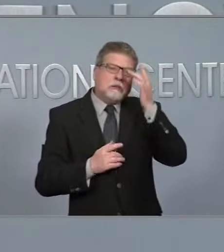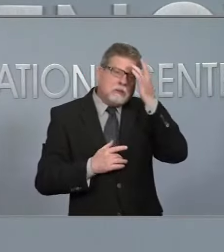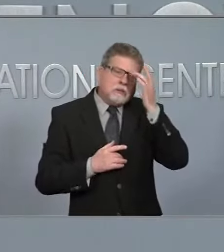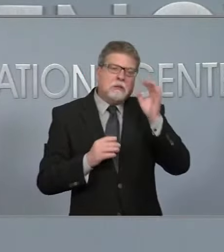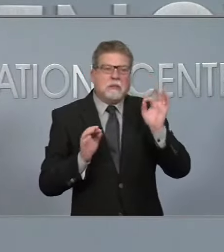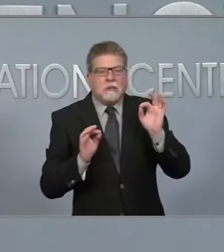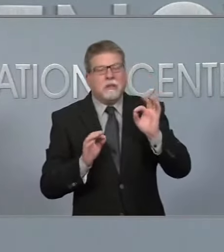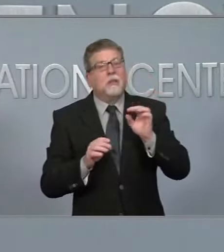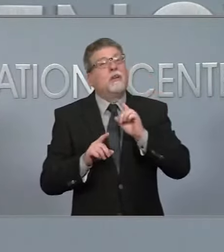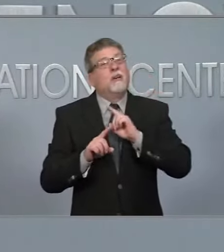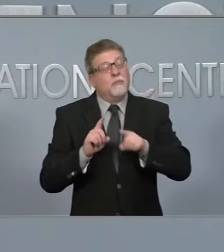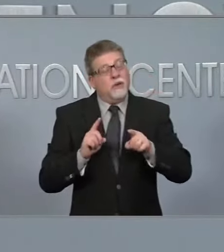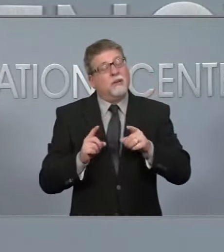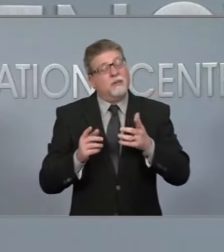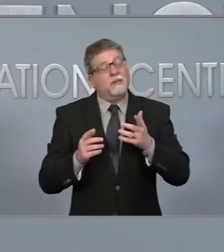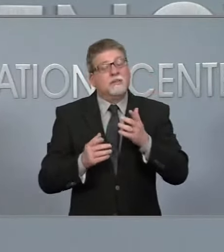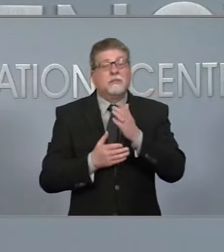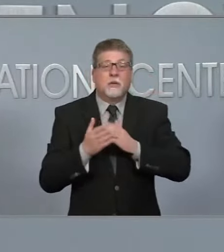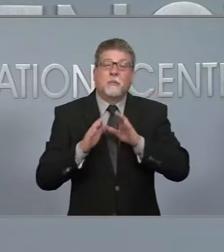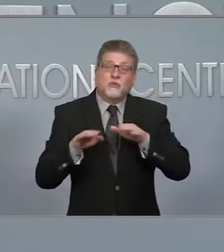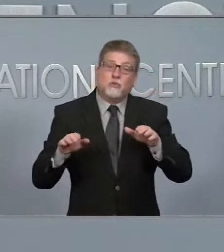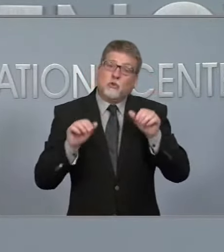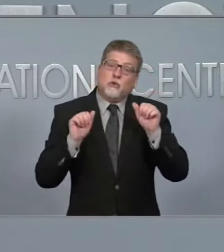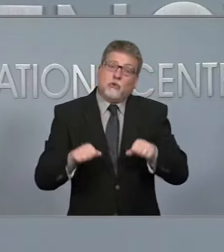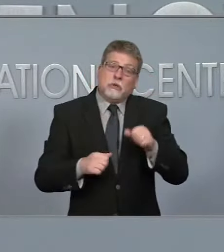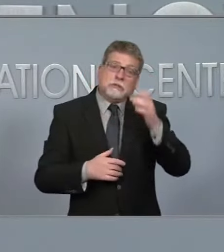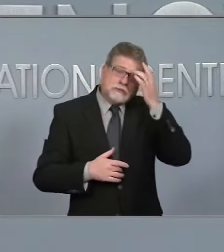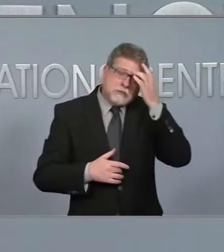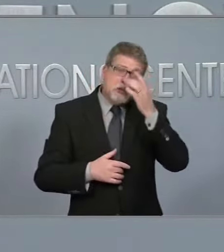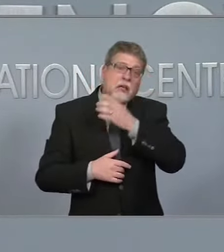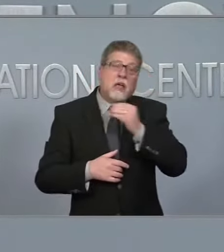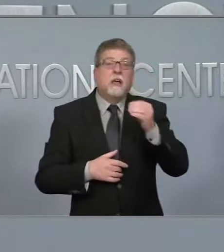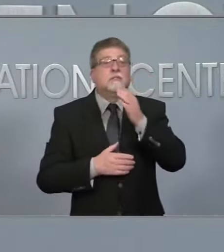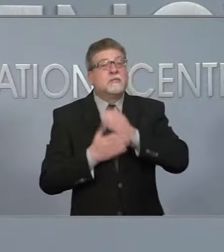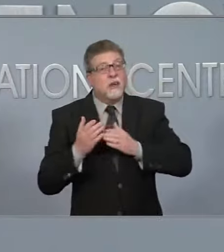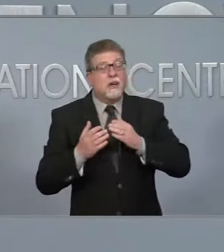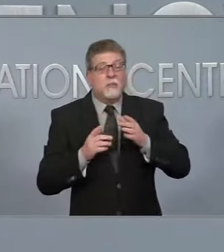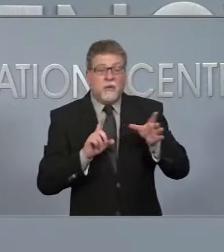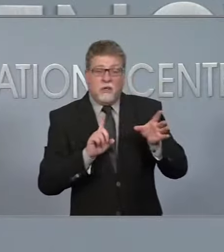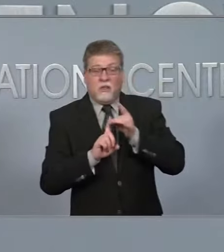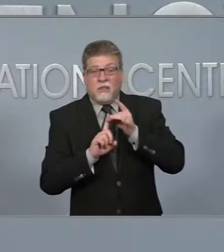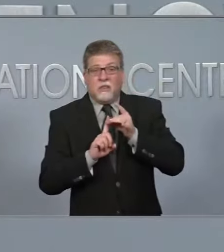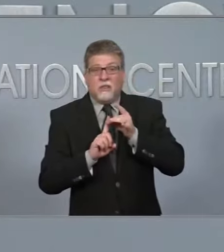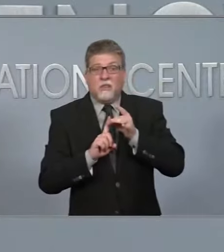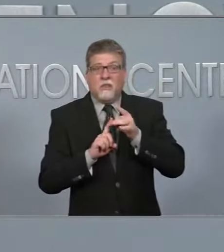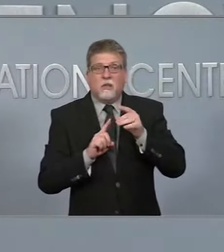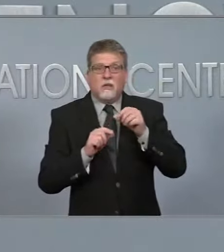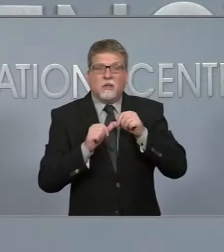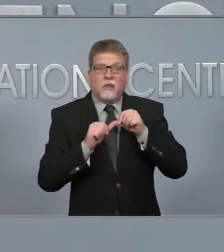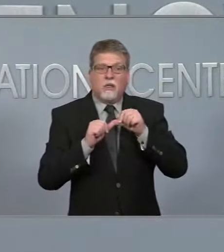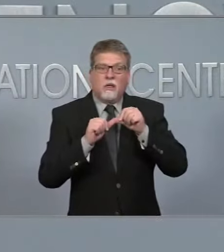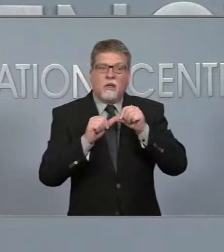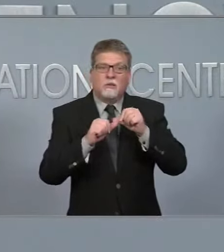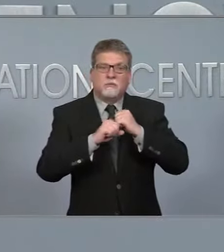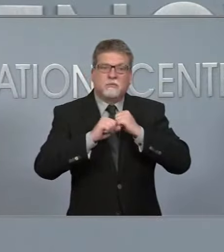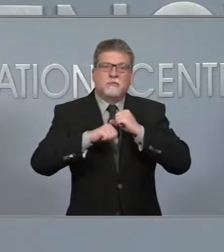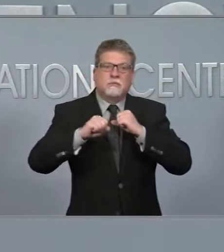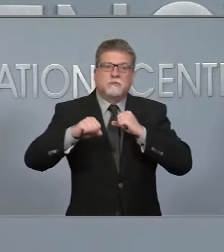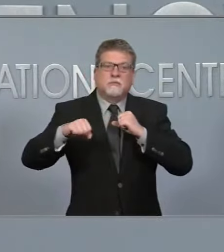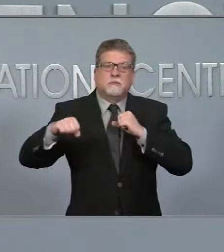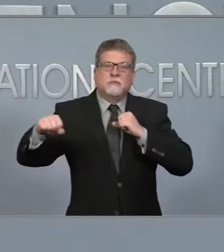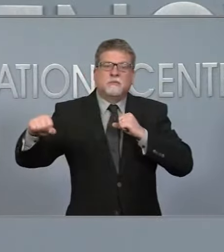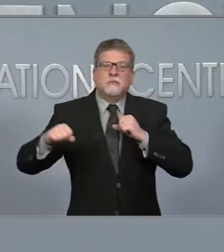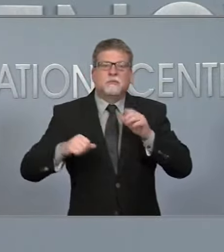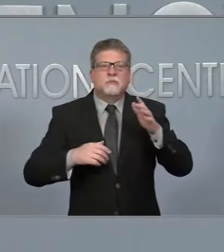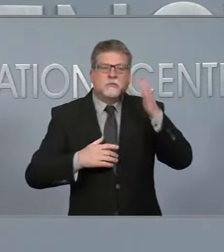long COVID, and those impact children too, so it's still really important to get children vaccinated. We're continuing to share that message. We want to make sure those trusted